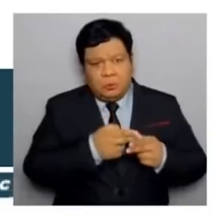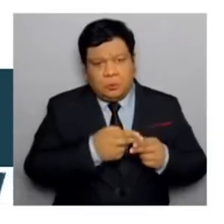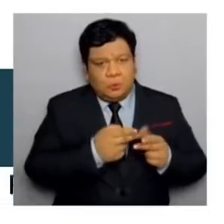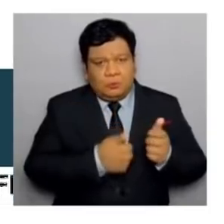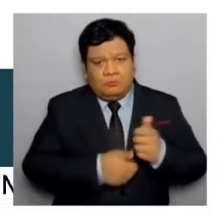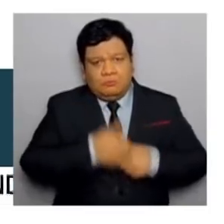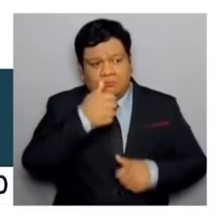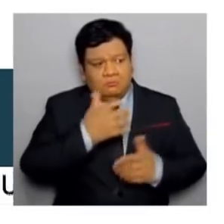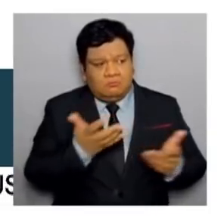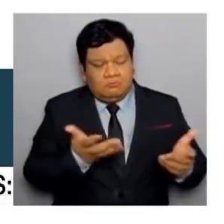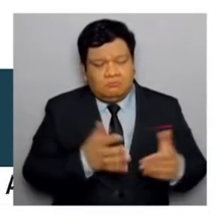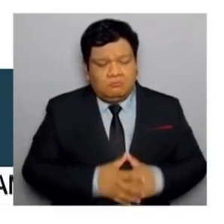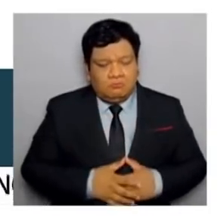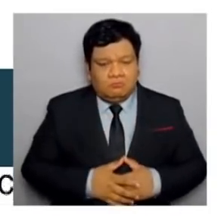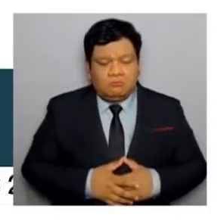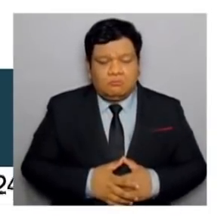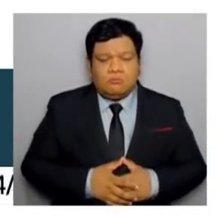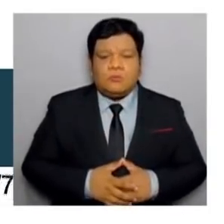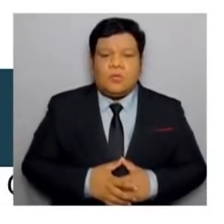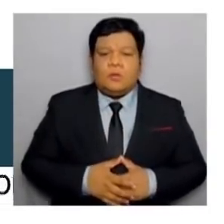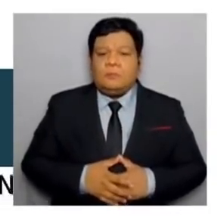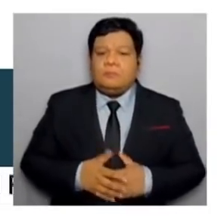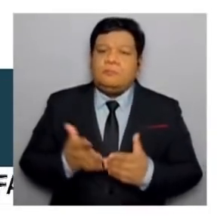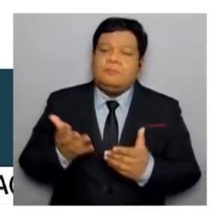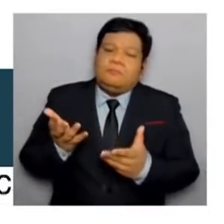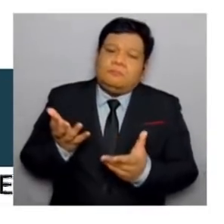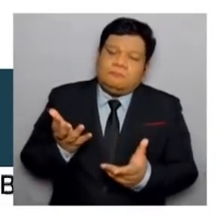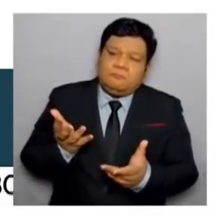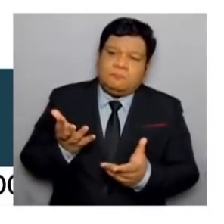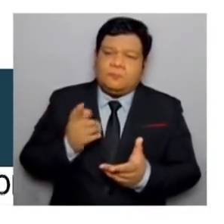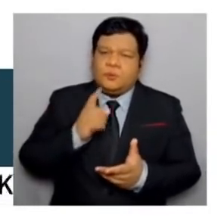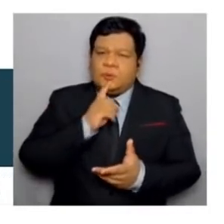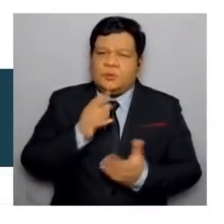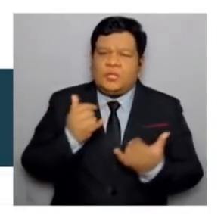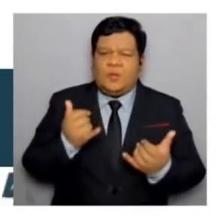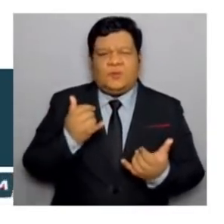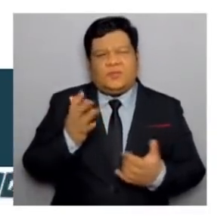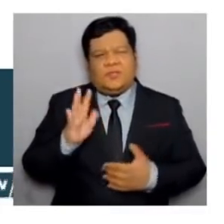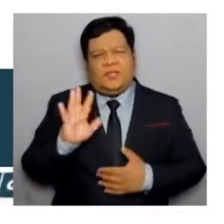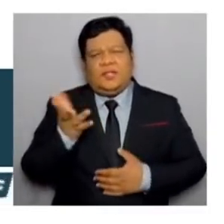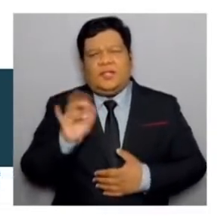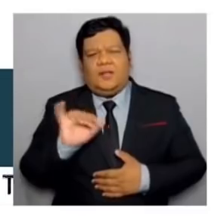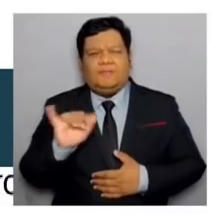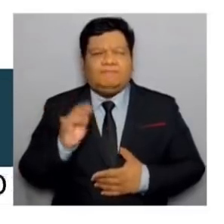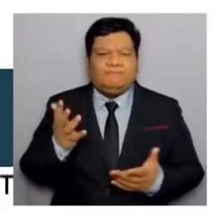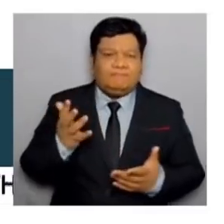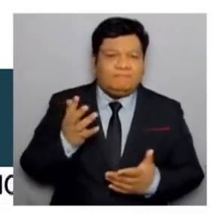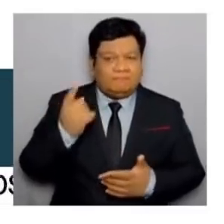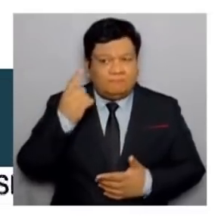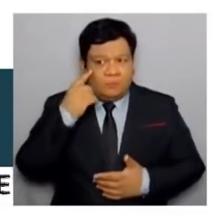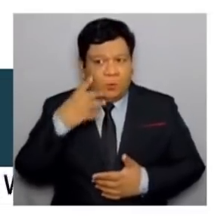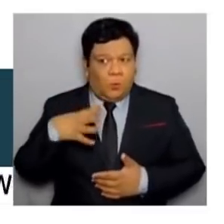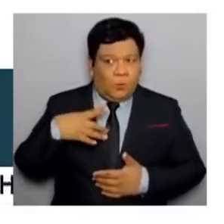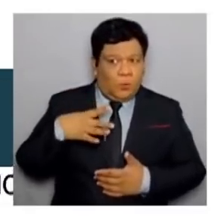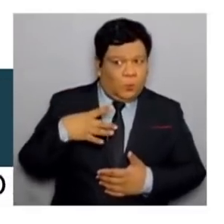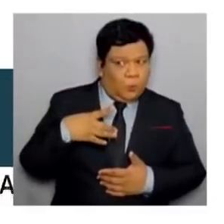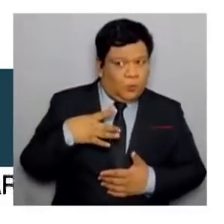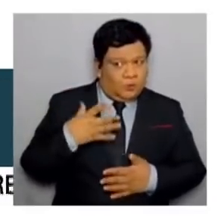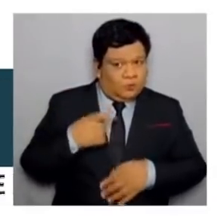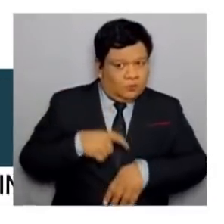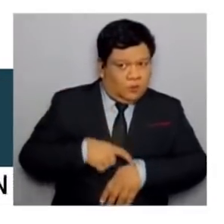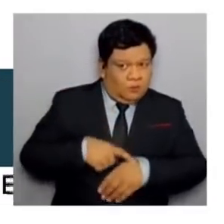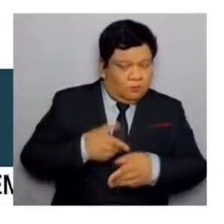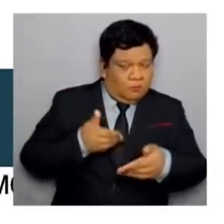Well, basically, there will be like a hanging sword, di ba? Na parang may threat all the time kung hindi